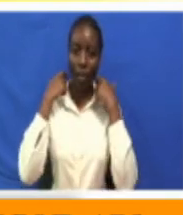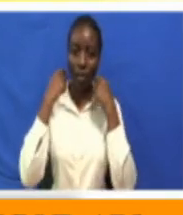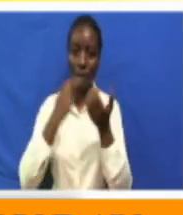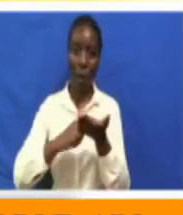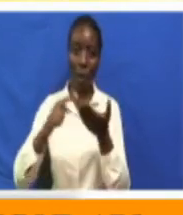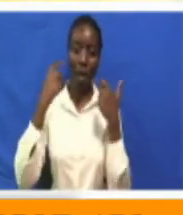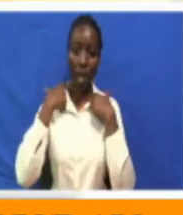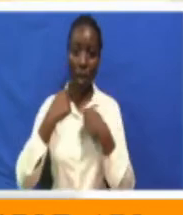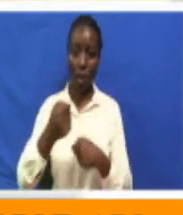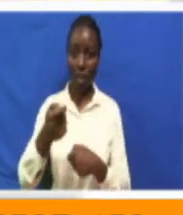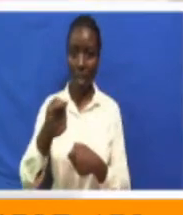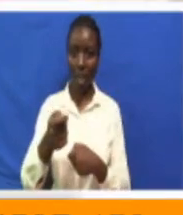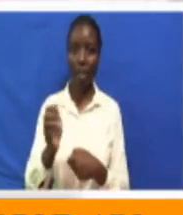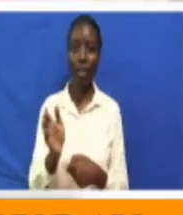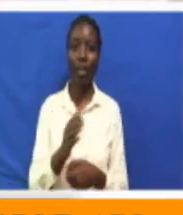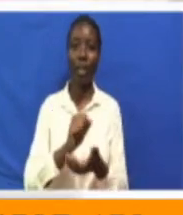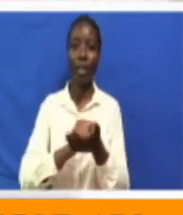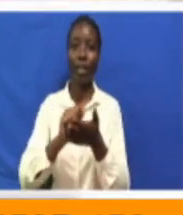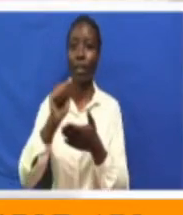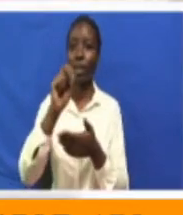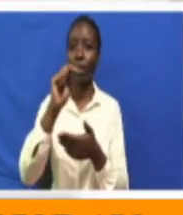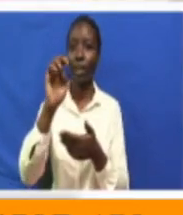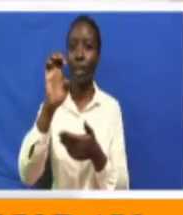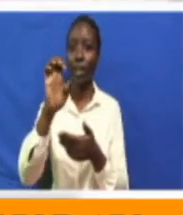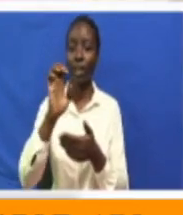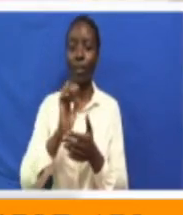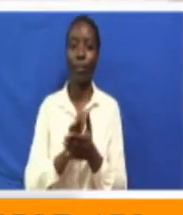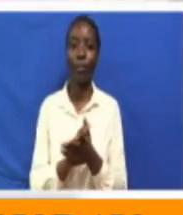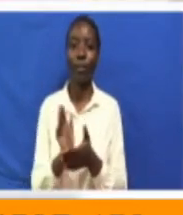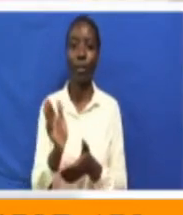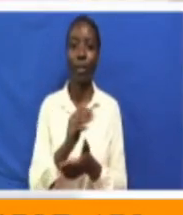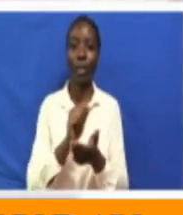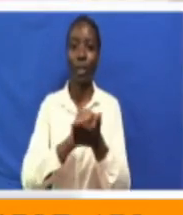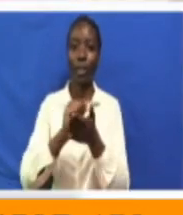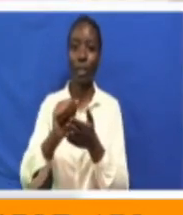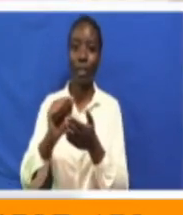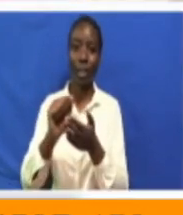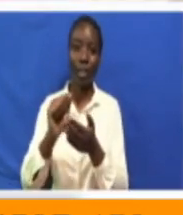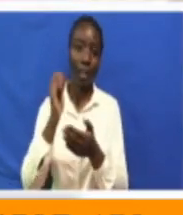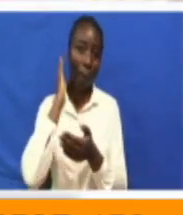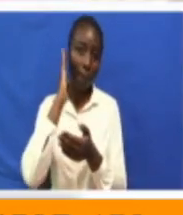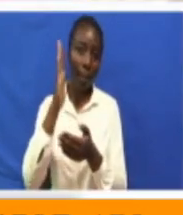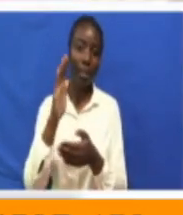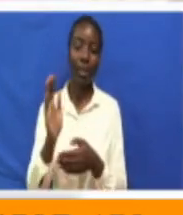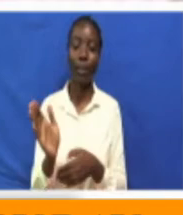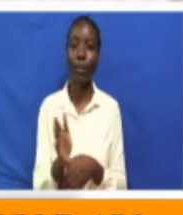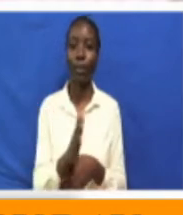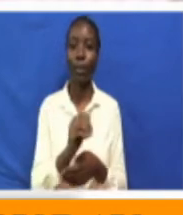kamwangi Saint Ann's matara Saint Peter crevice